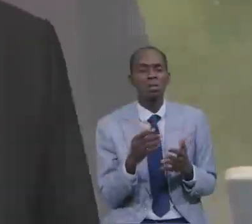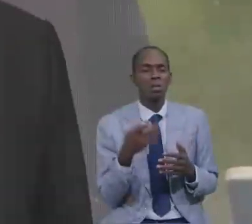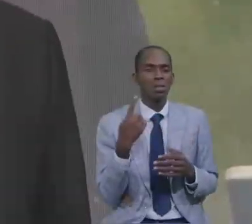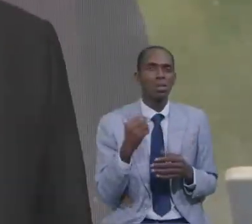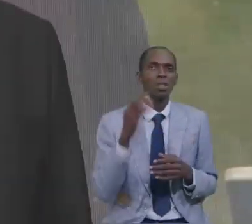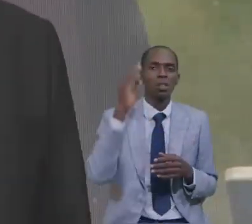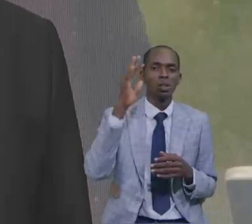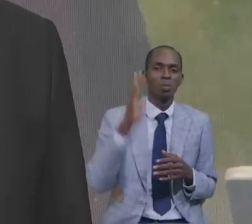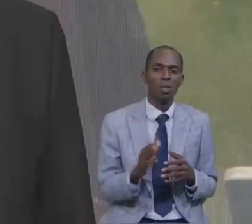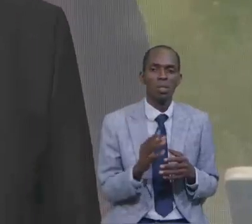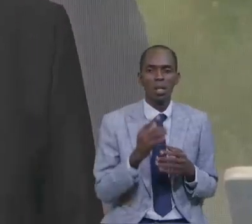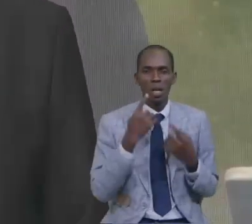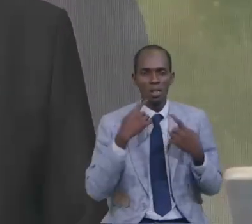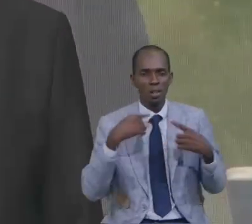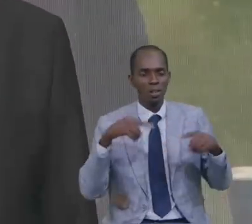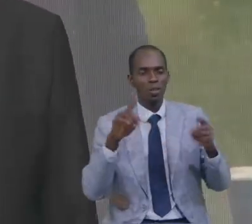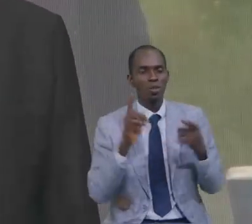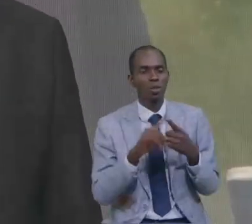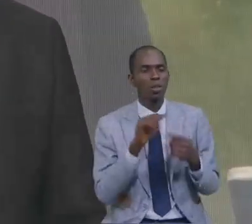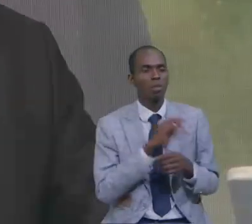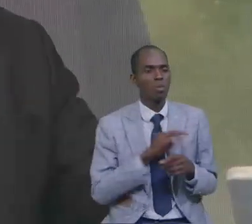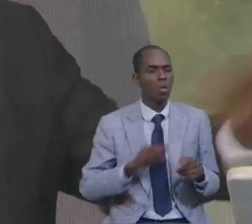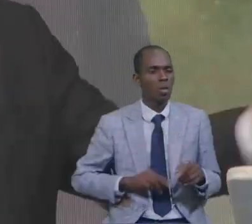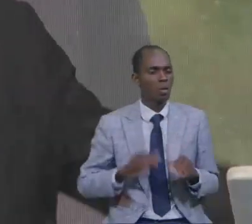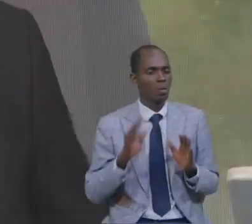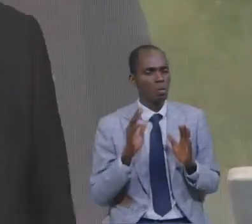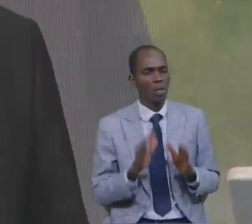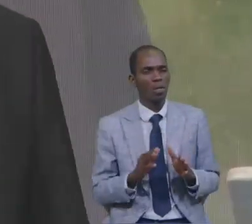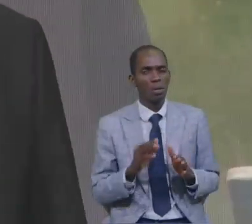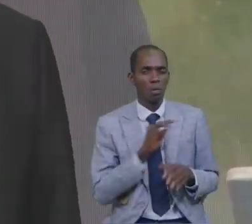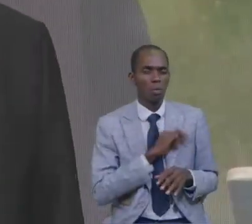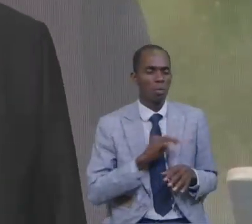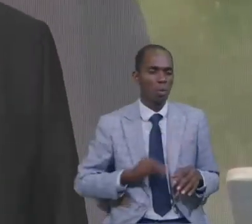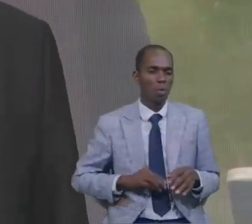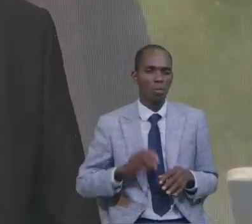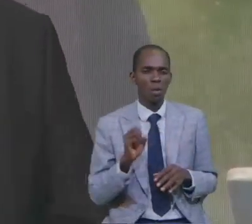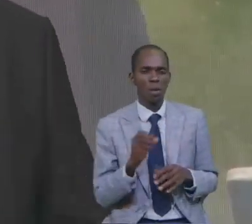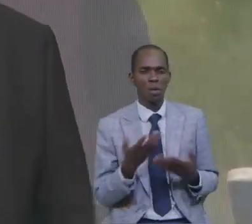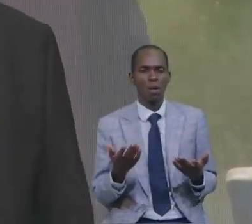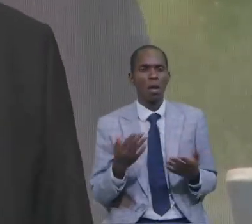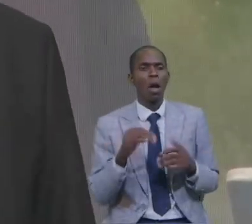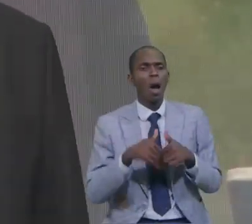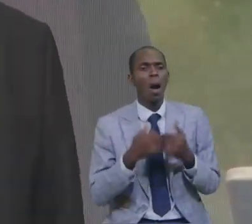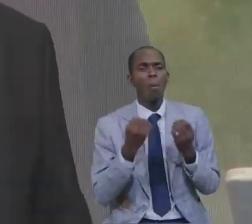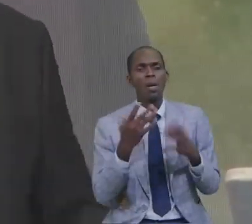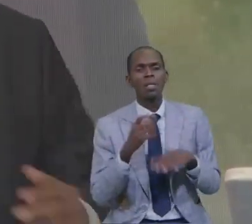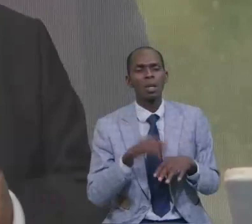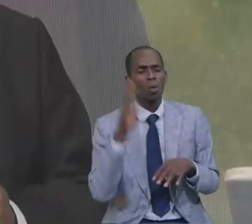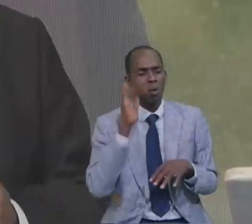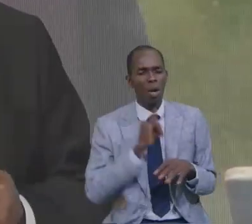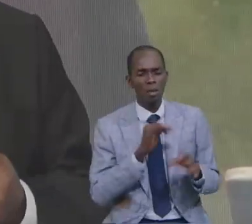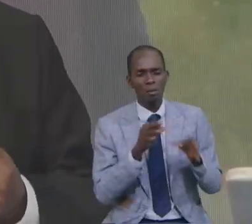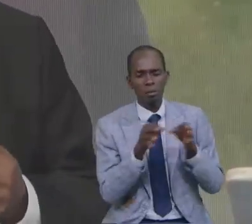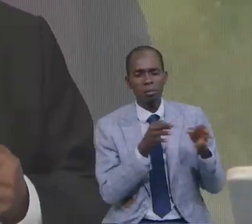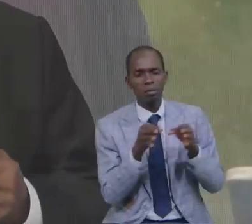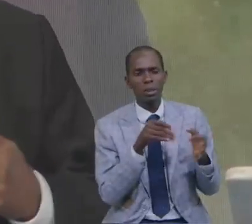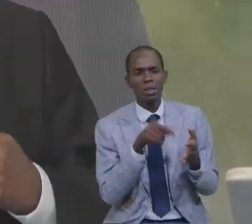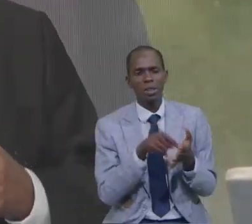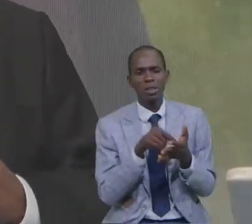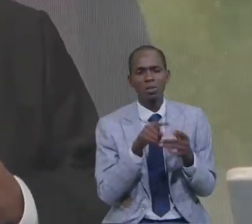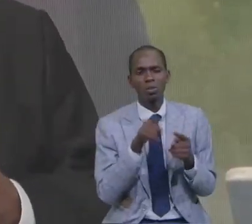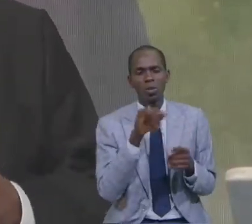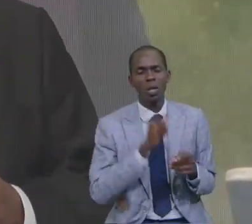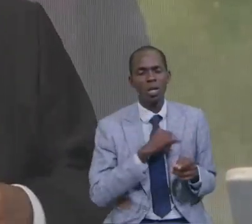I going to say this? We said this last year. We said this last month. Didn't you hear?